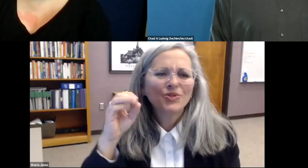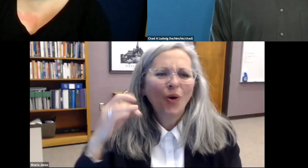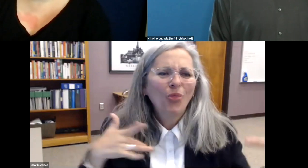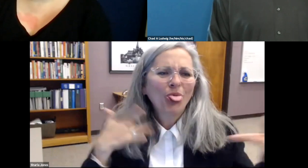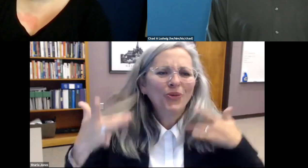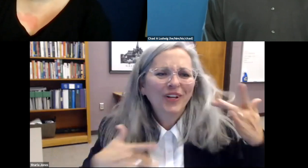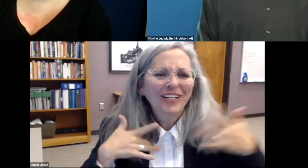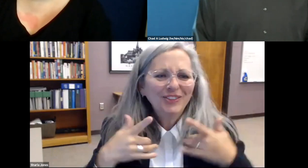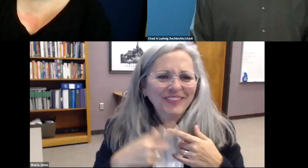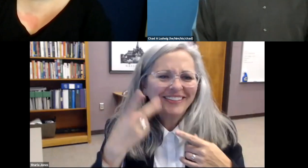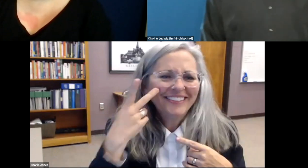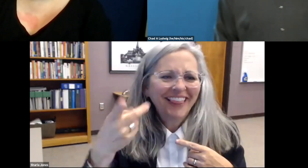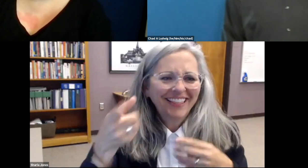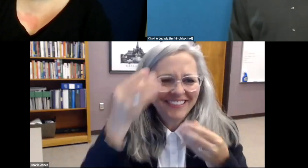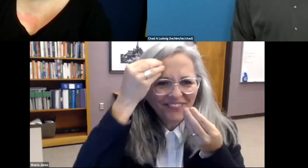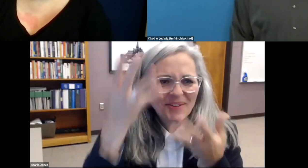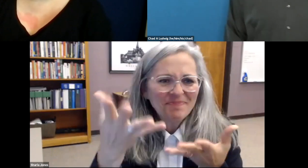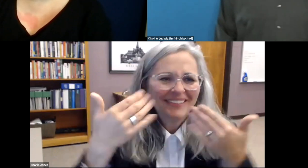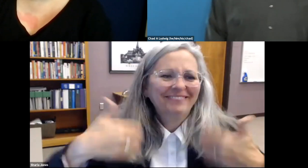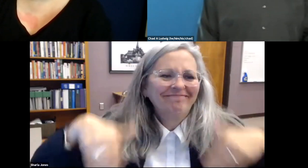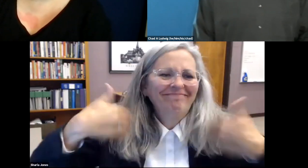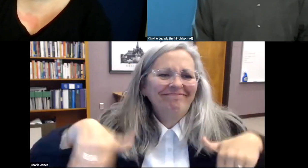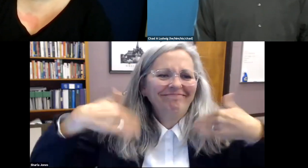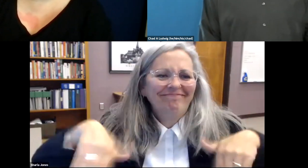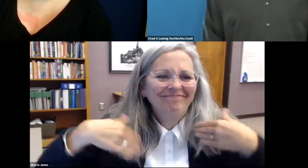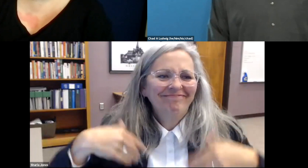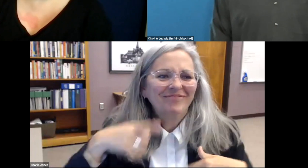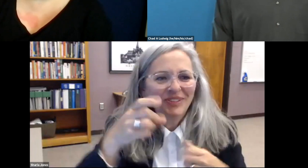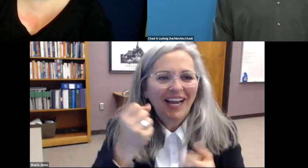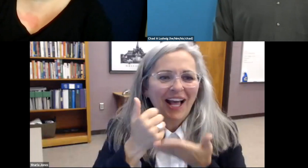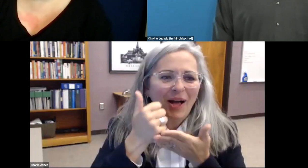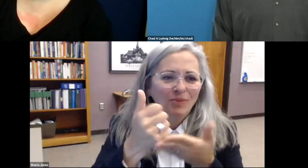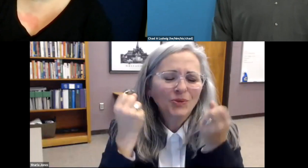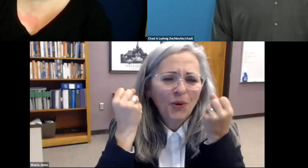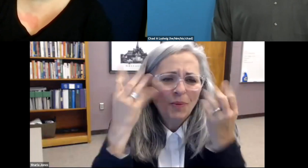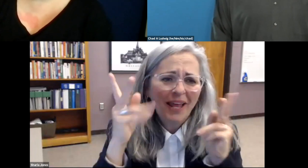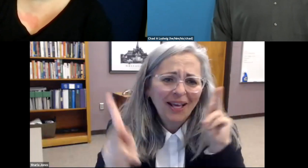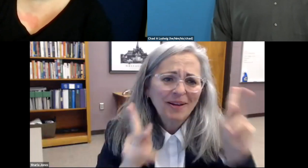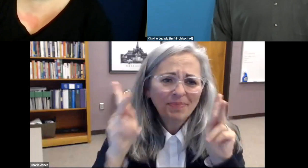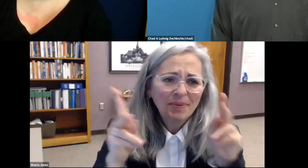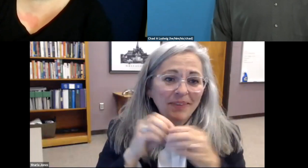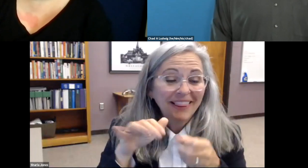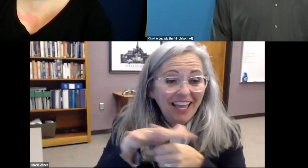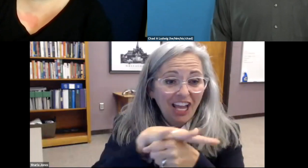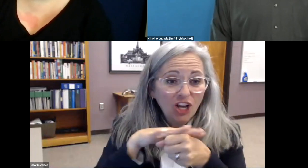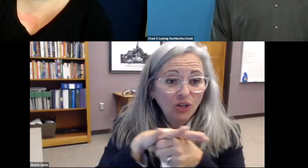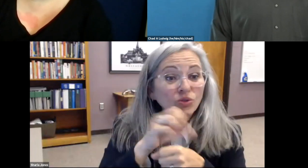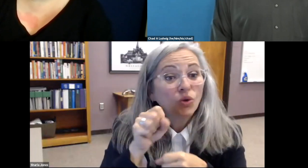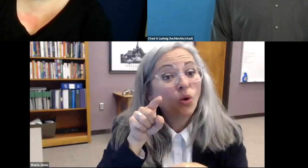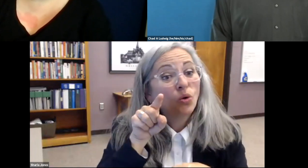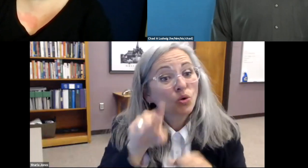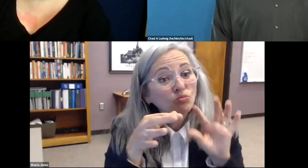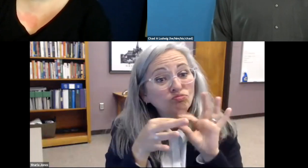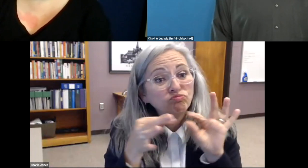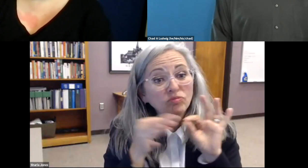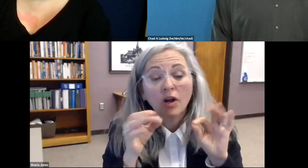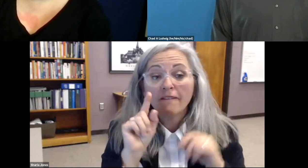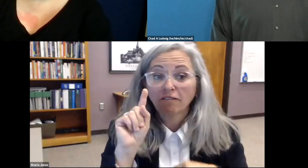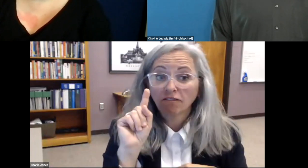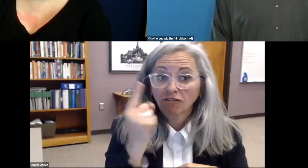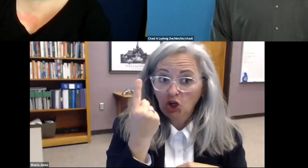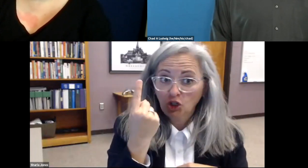Deaf. I'm so thrilled to see this information. This is fantastic. You're going to help so many people in the